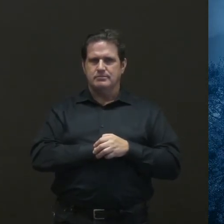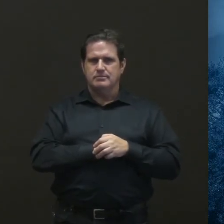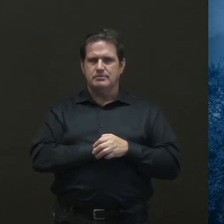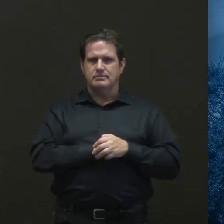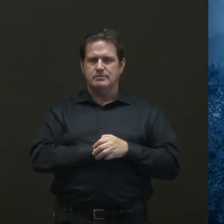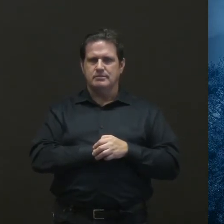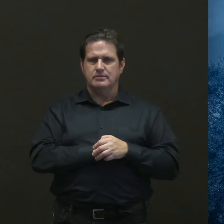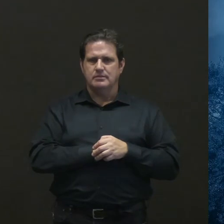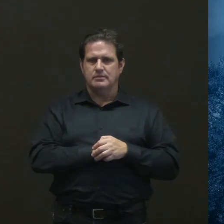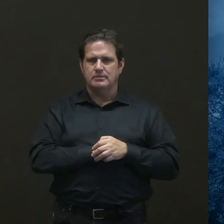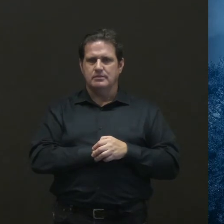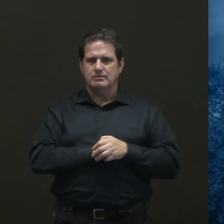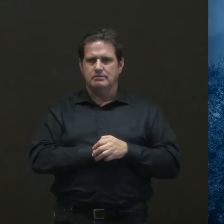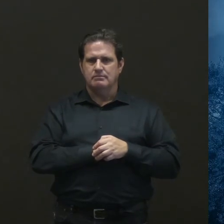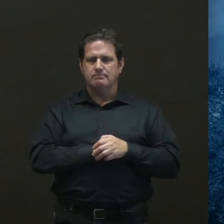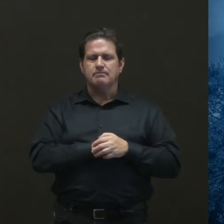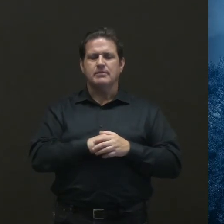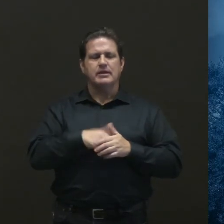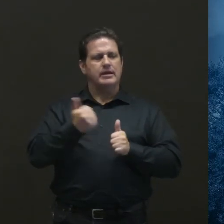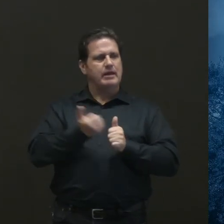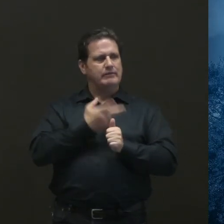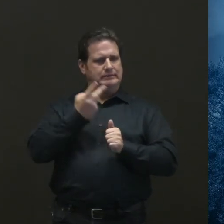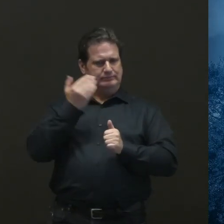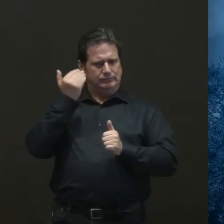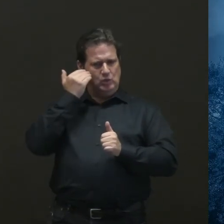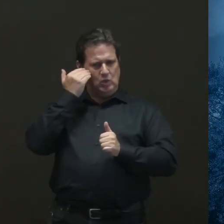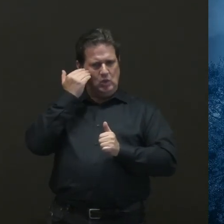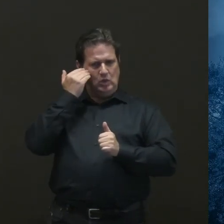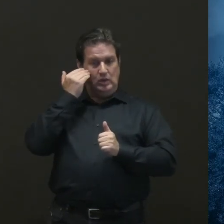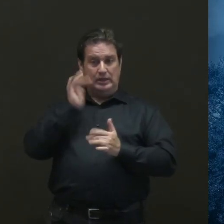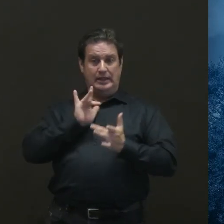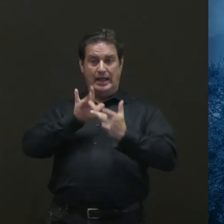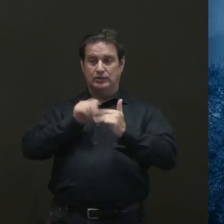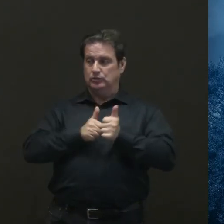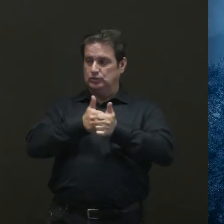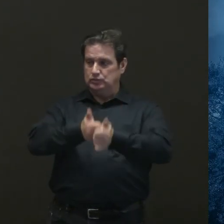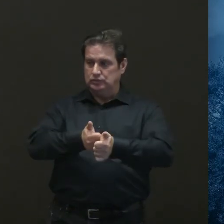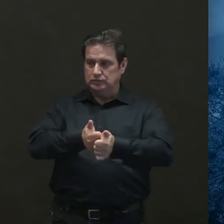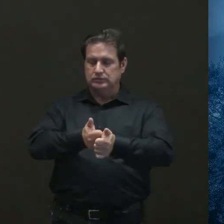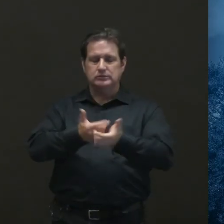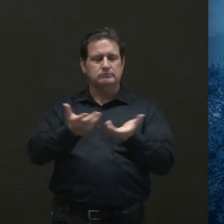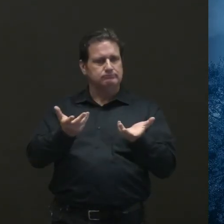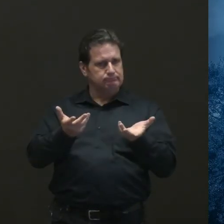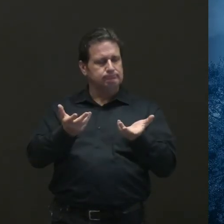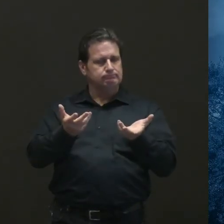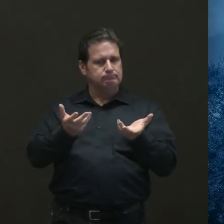Again, from everything that we know from contact tracing and from